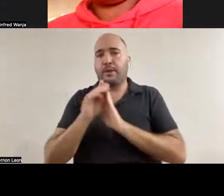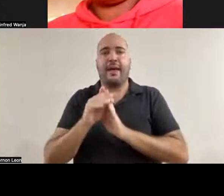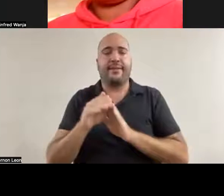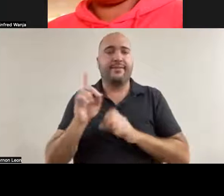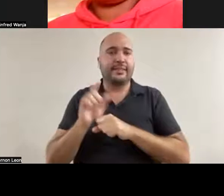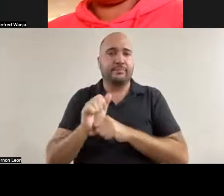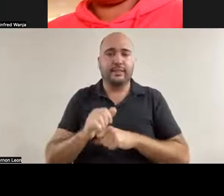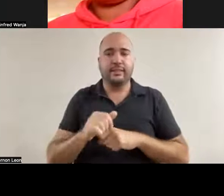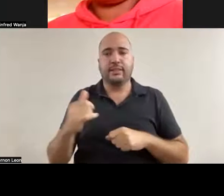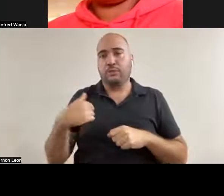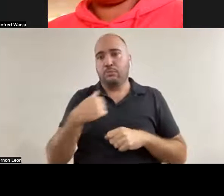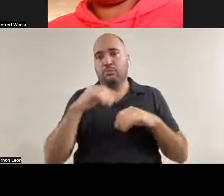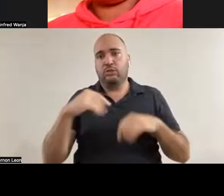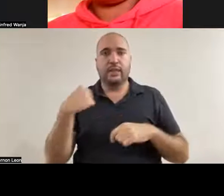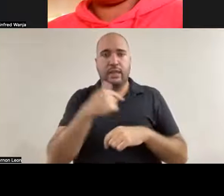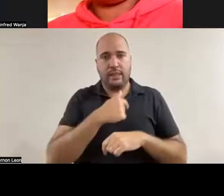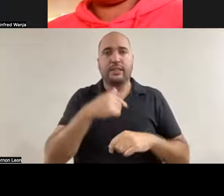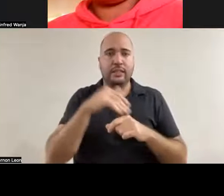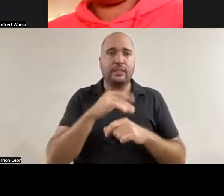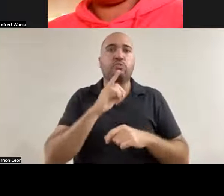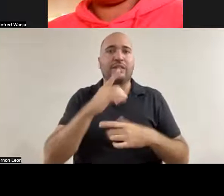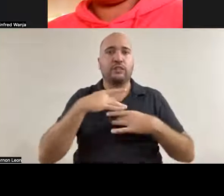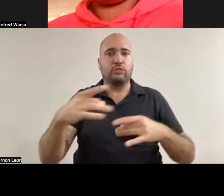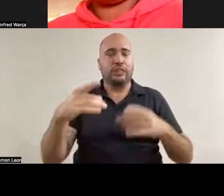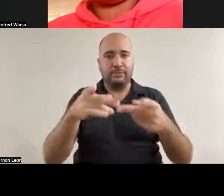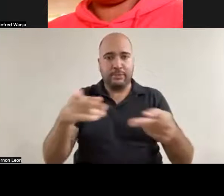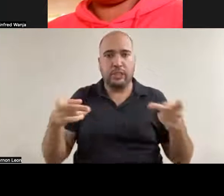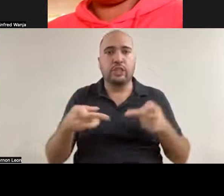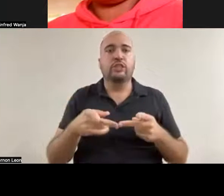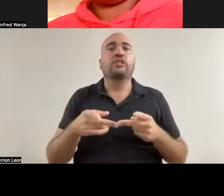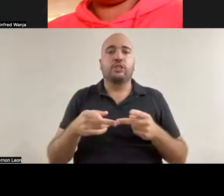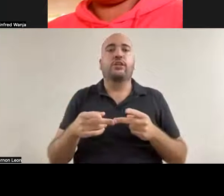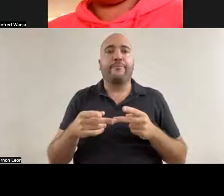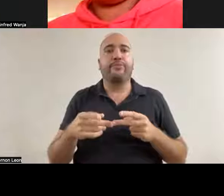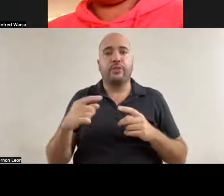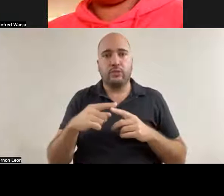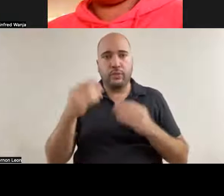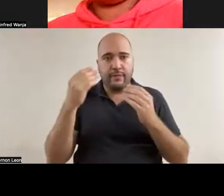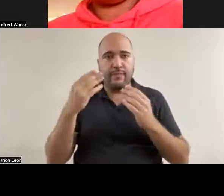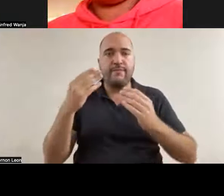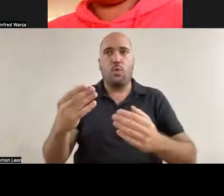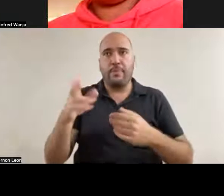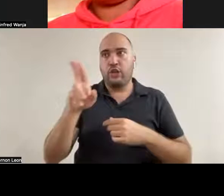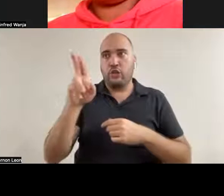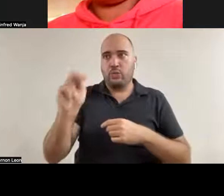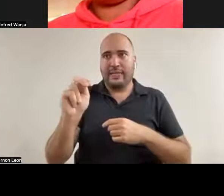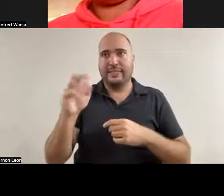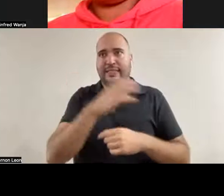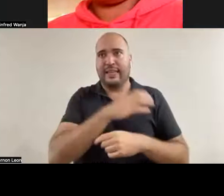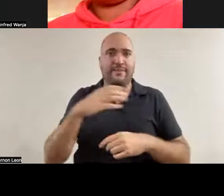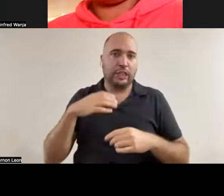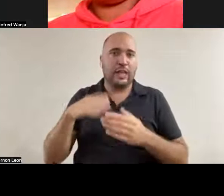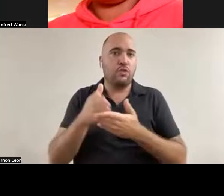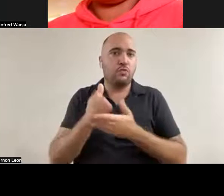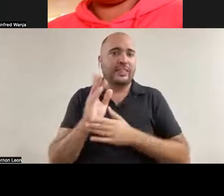this put us in a really interesting position to inform the United Nations Convention on the Rights of Persons with Disabilities, which